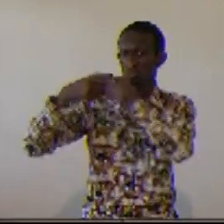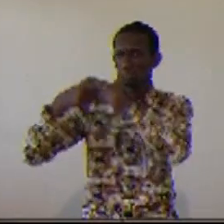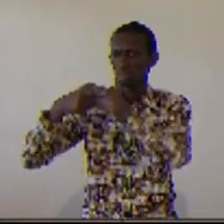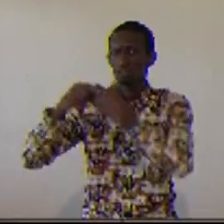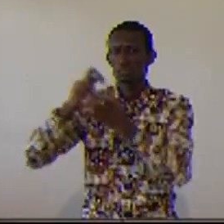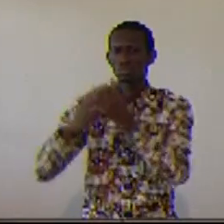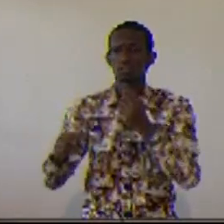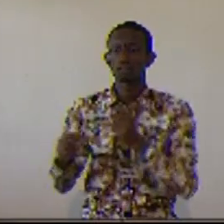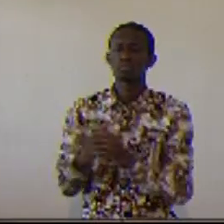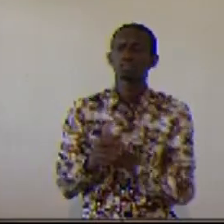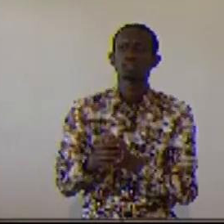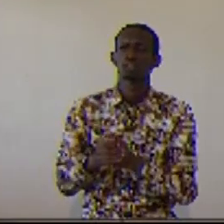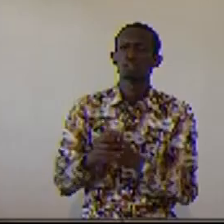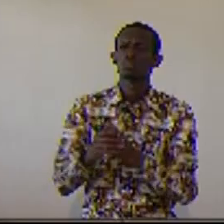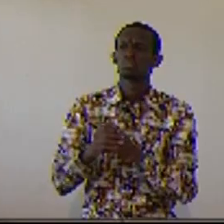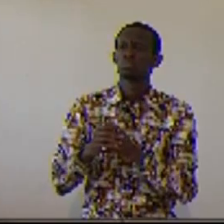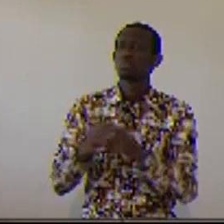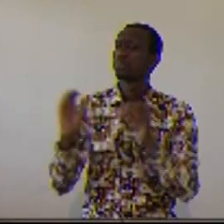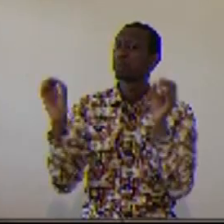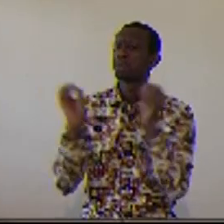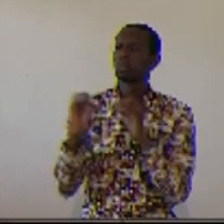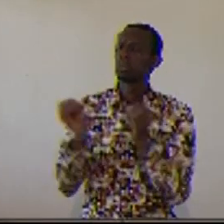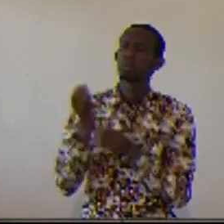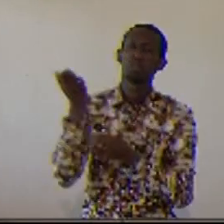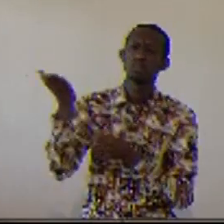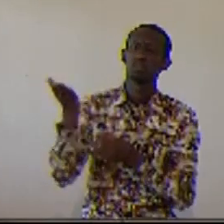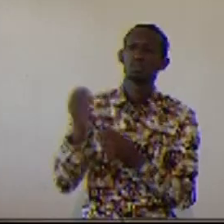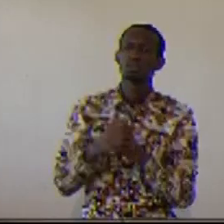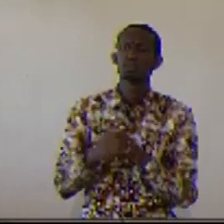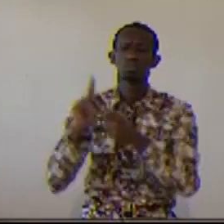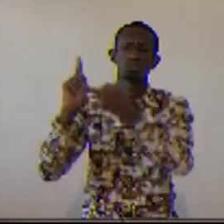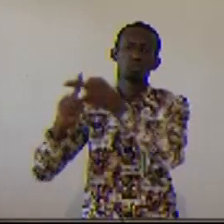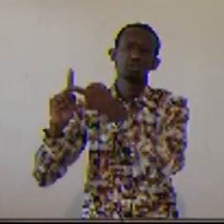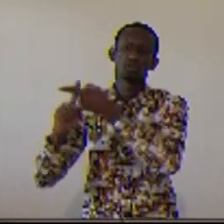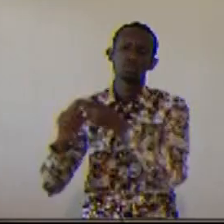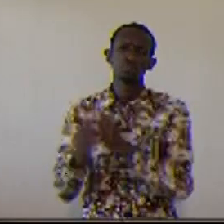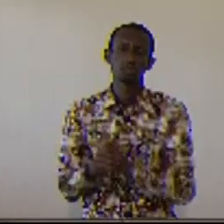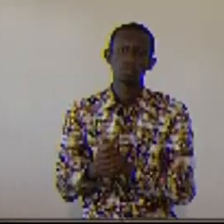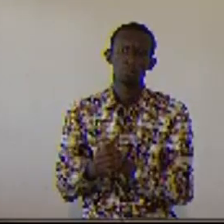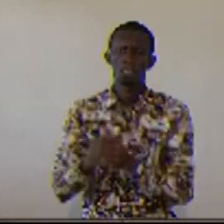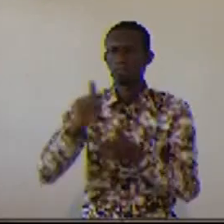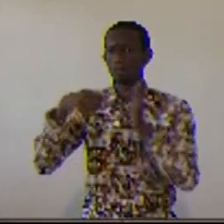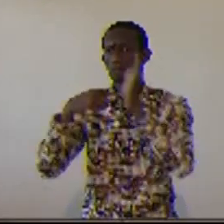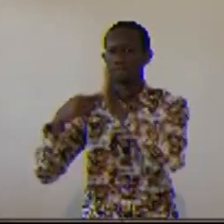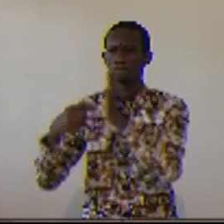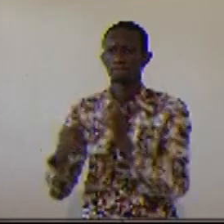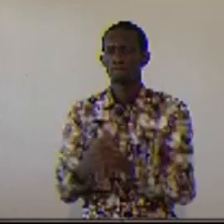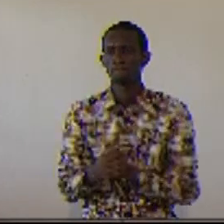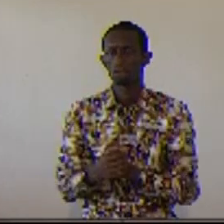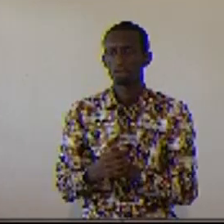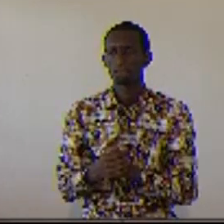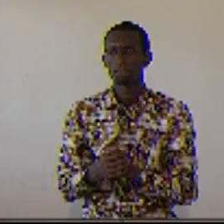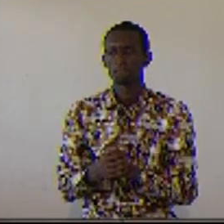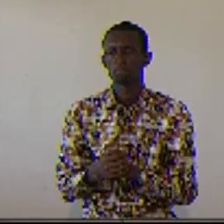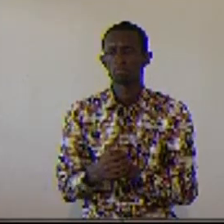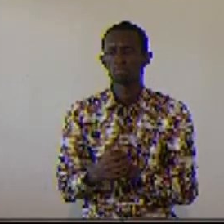available at a certain time in the solution. And that stabilizes this phenol, the